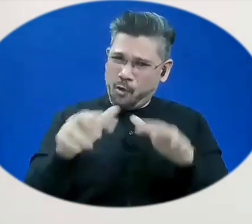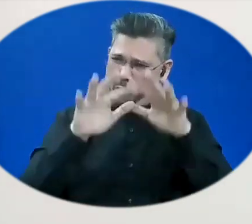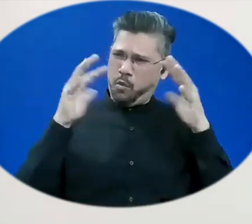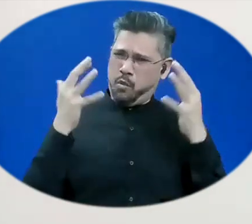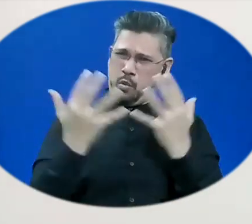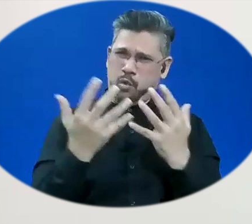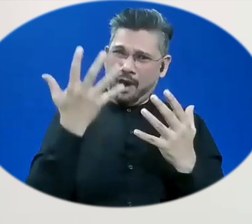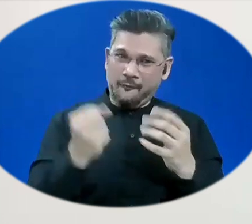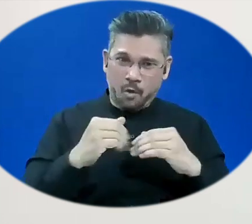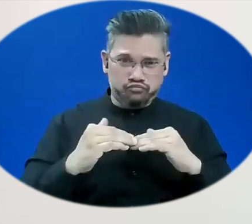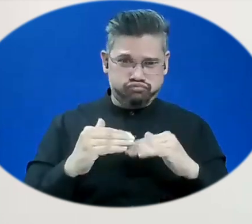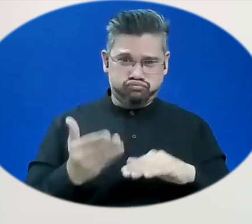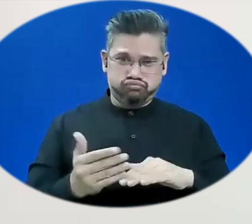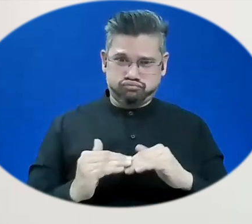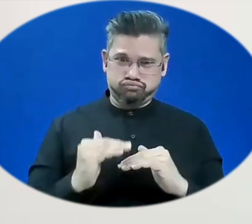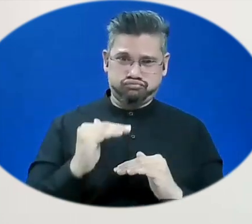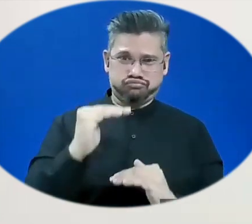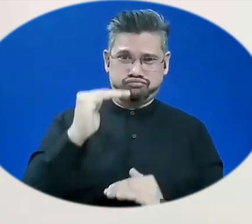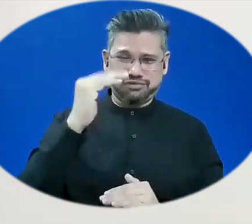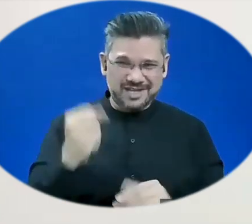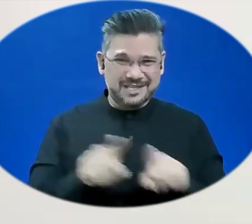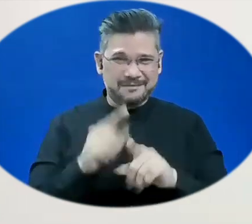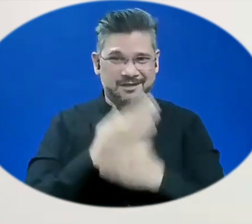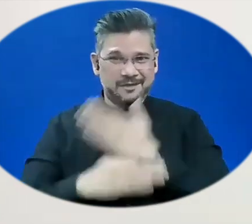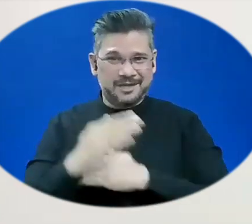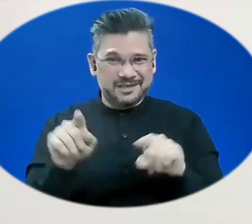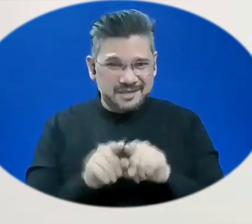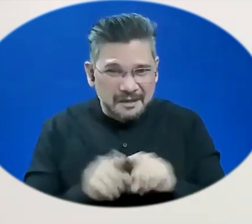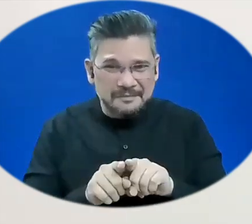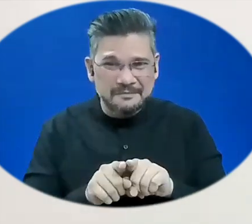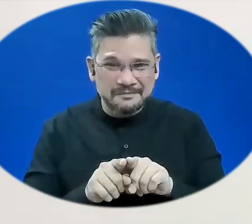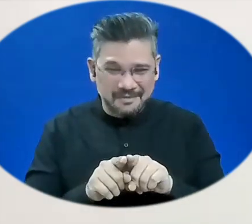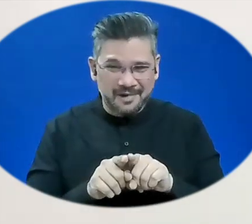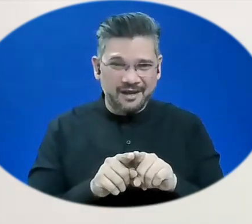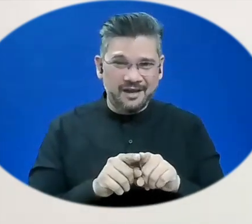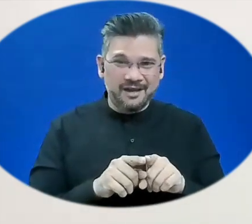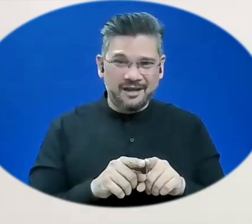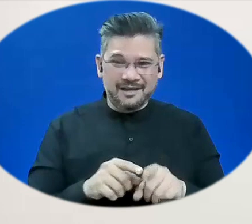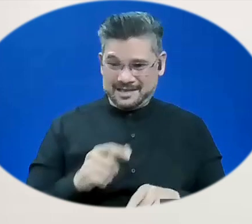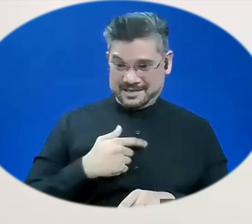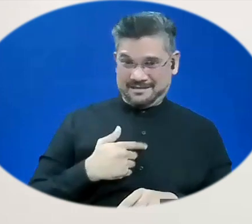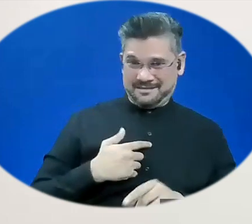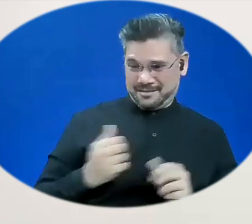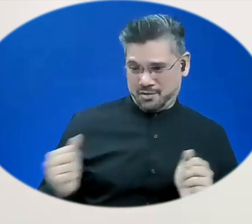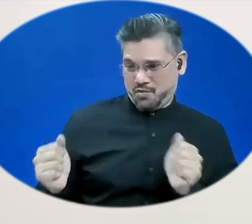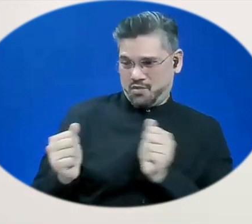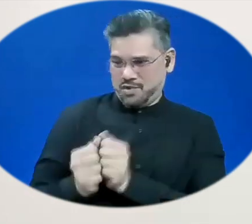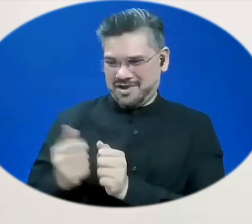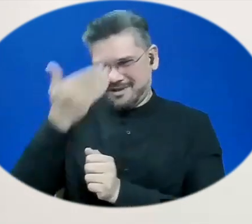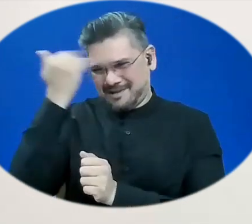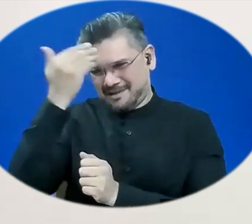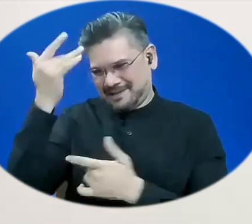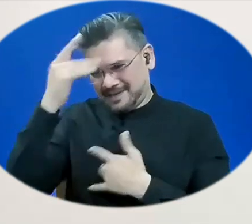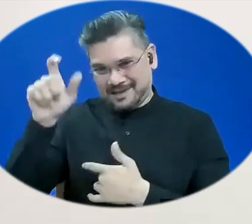partners, alongside persons living with dementia, must be central to this